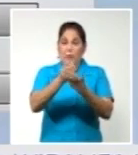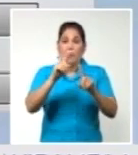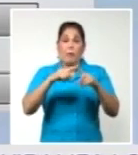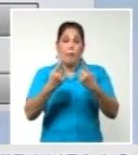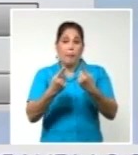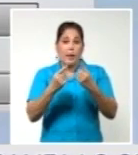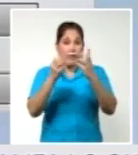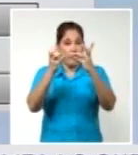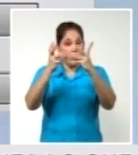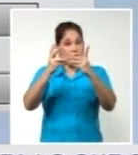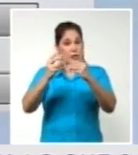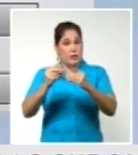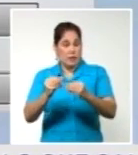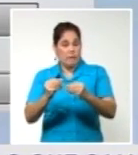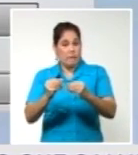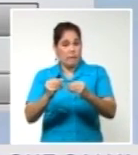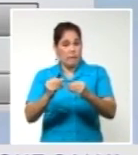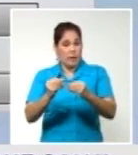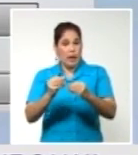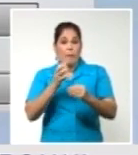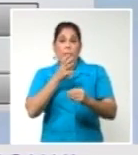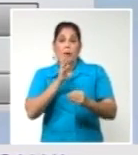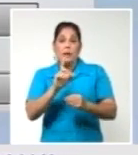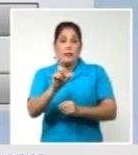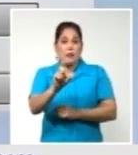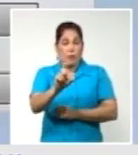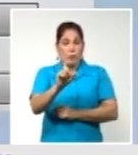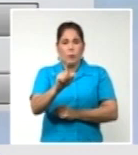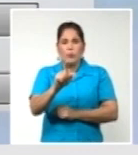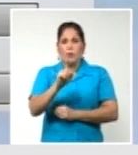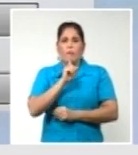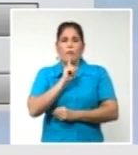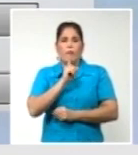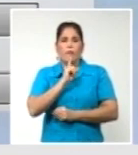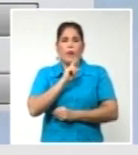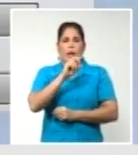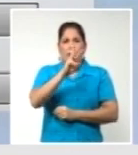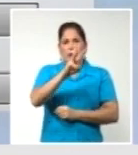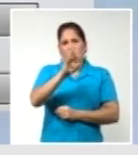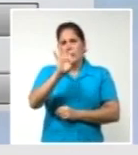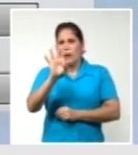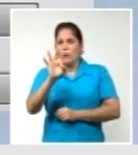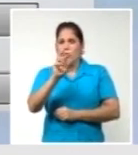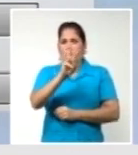same 185 countries. Yesterday,